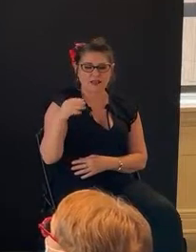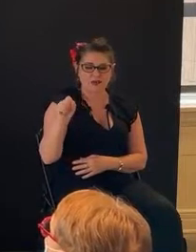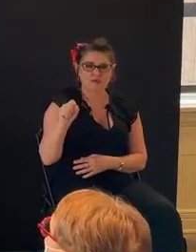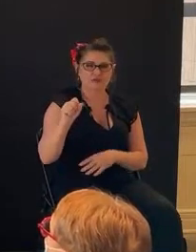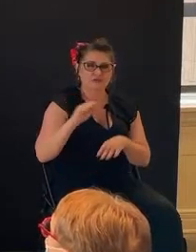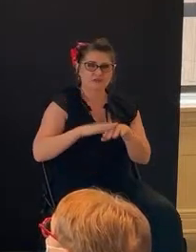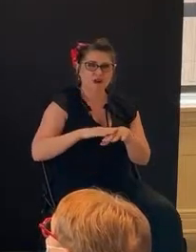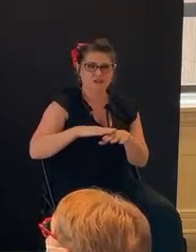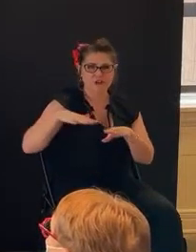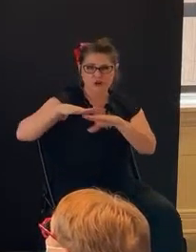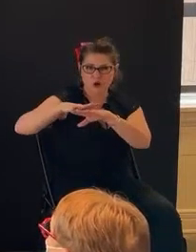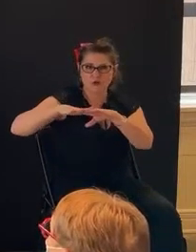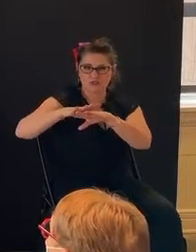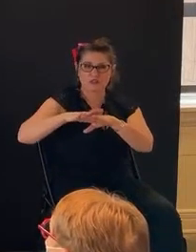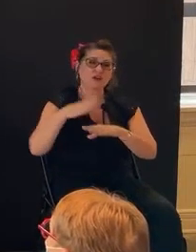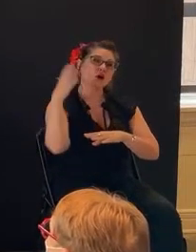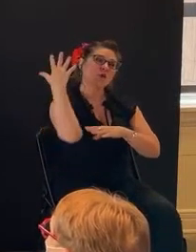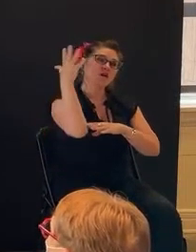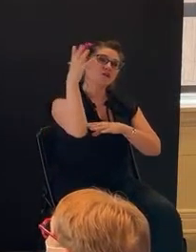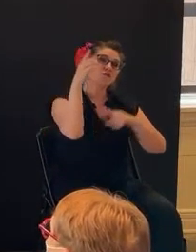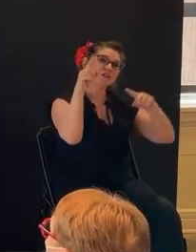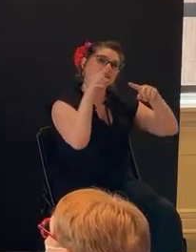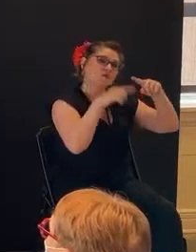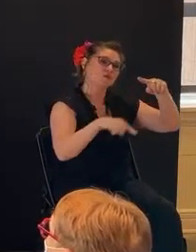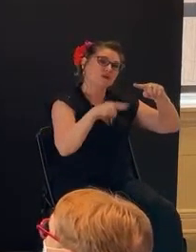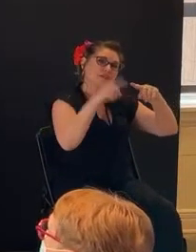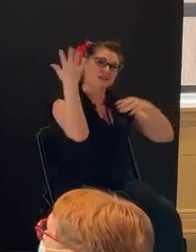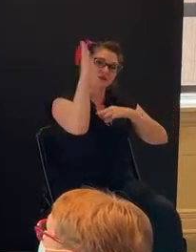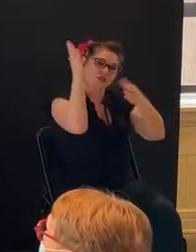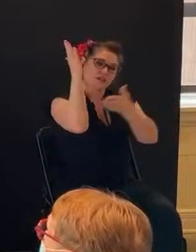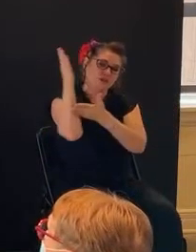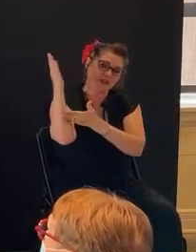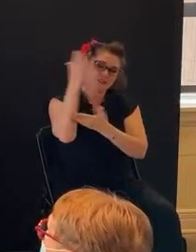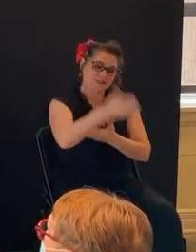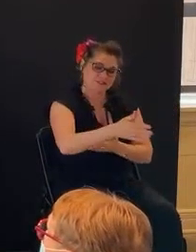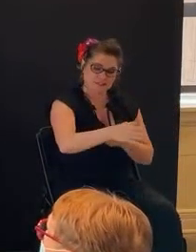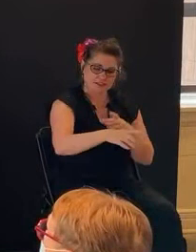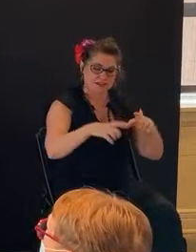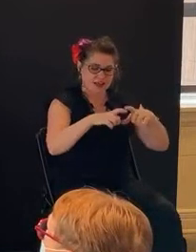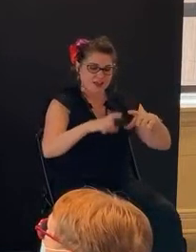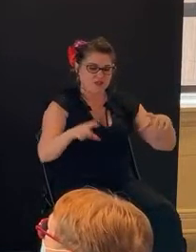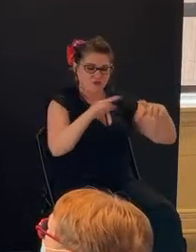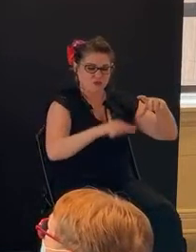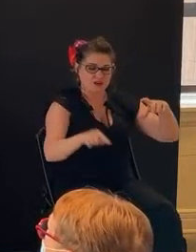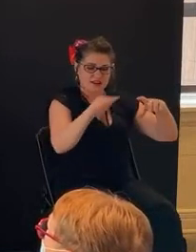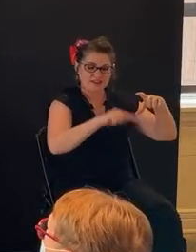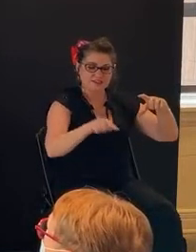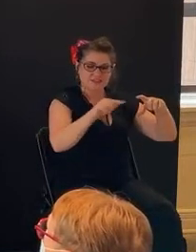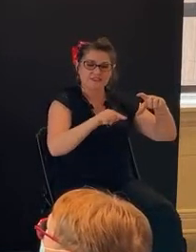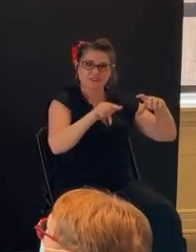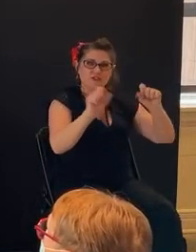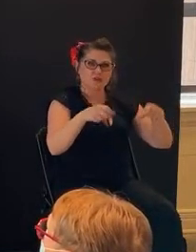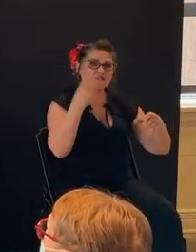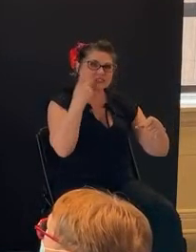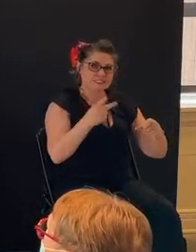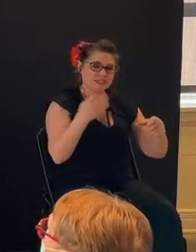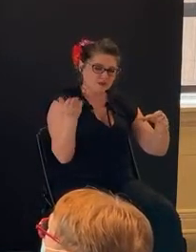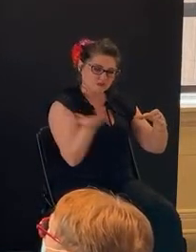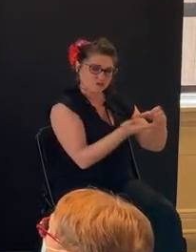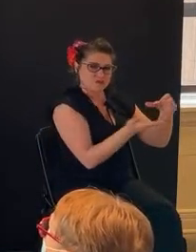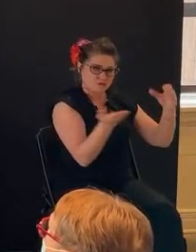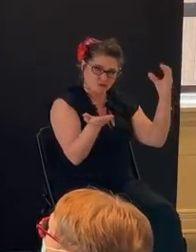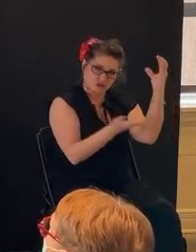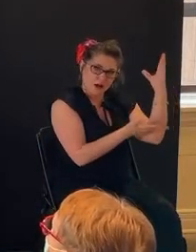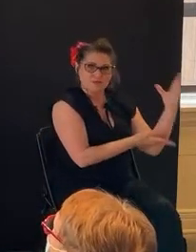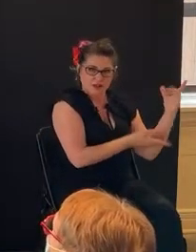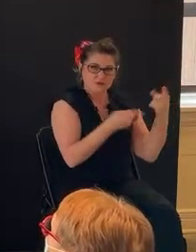where tree ring dating showed that this stand of cedar trees had been killed in the year 1700 when